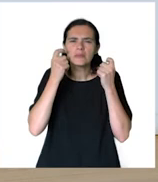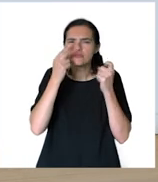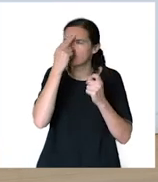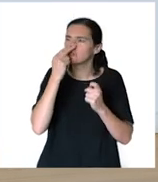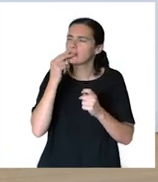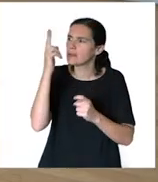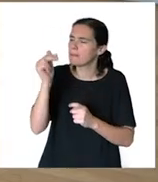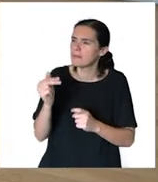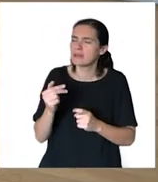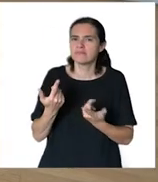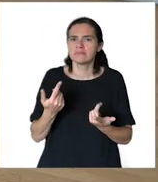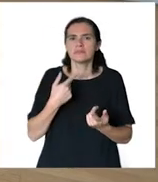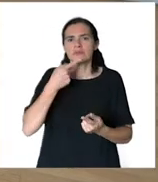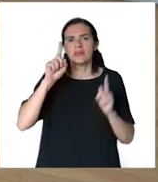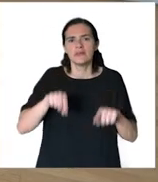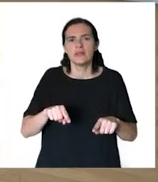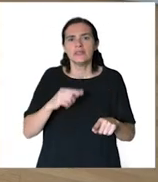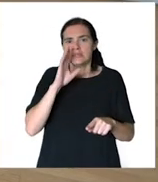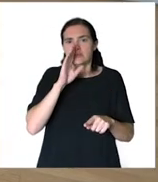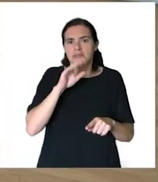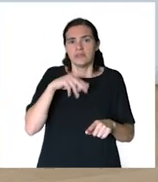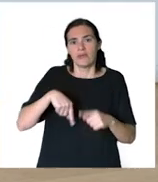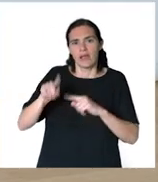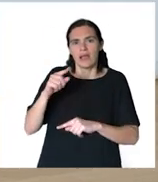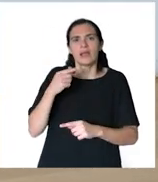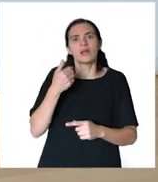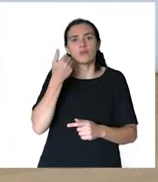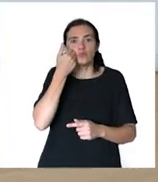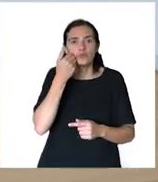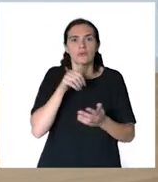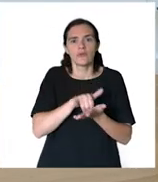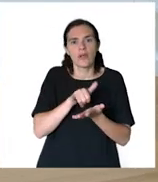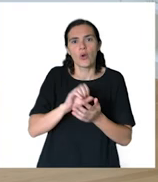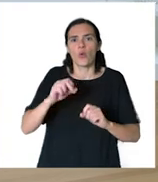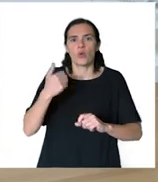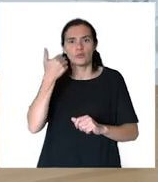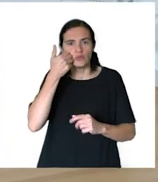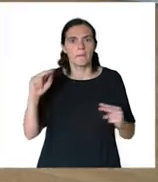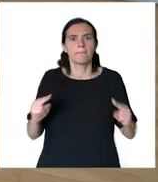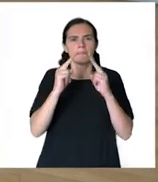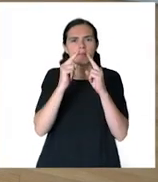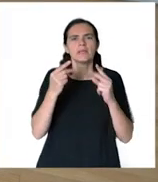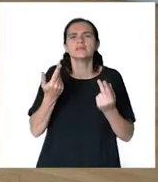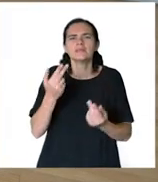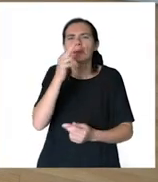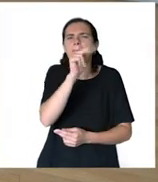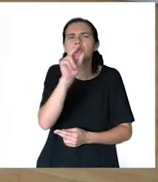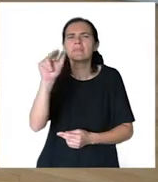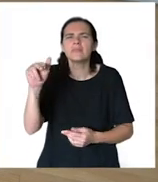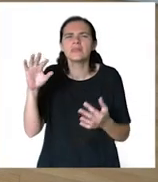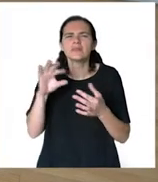painting, again, if you go to the Met, if you go to the Louvre, how many paintings are about